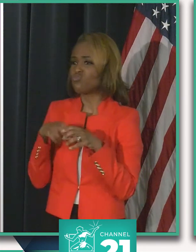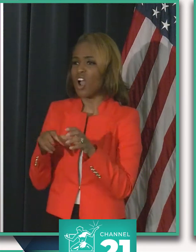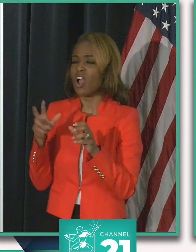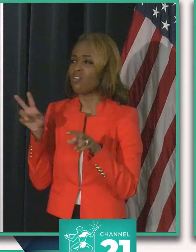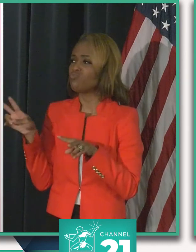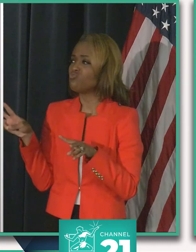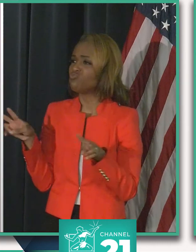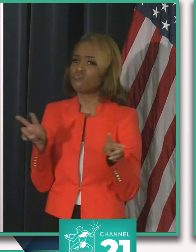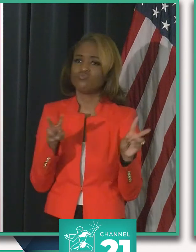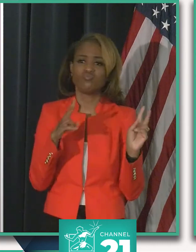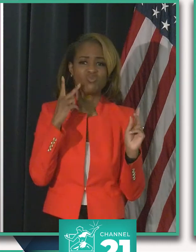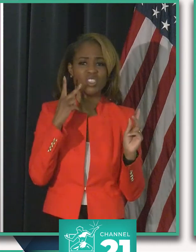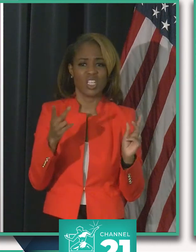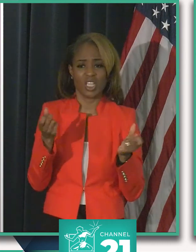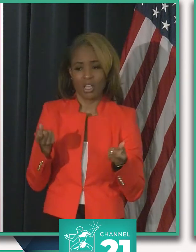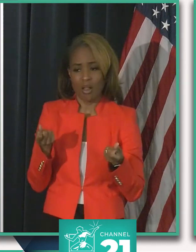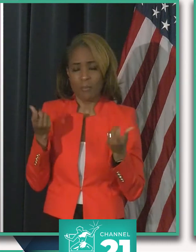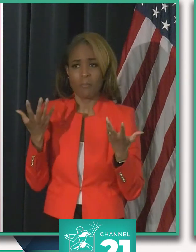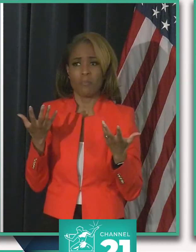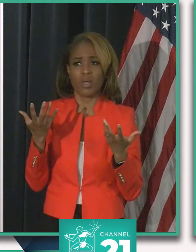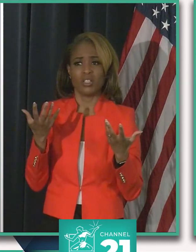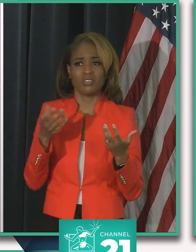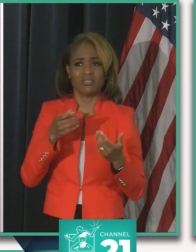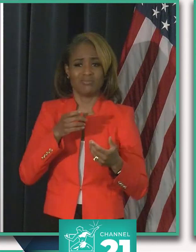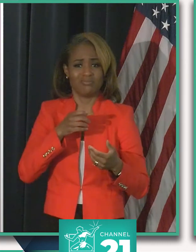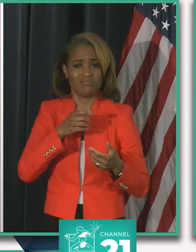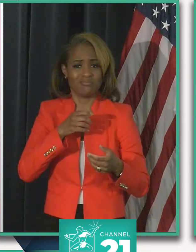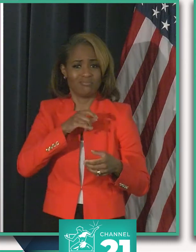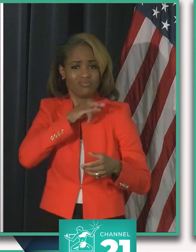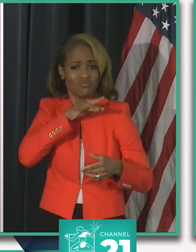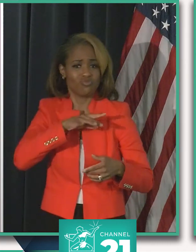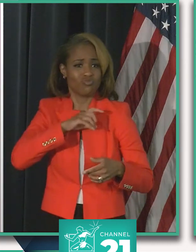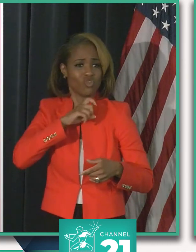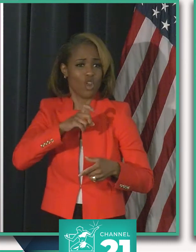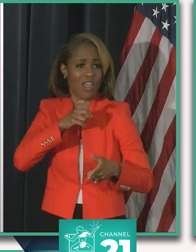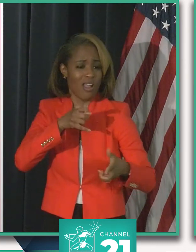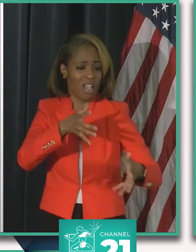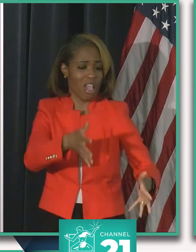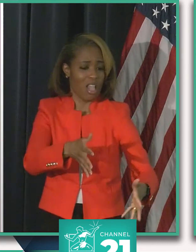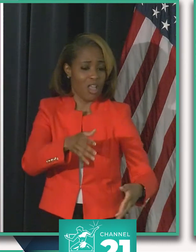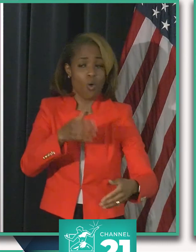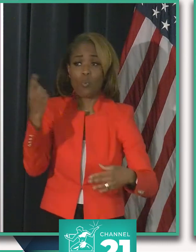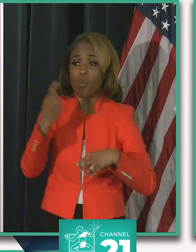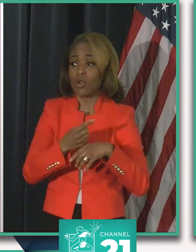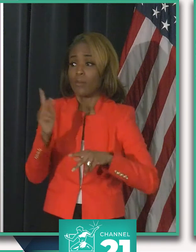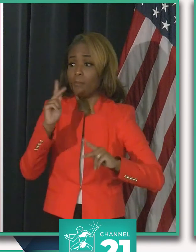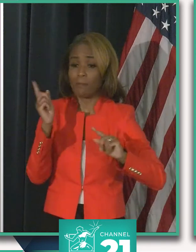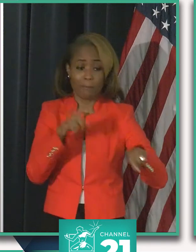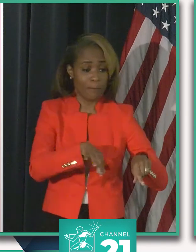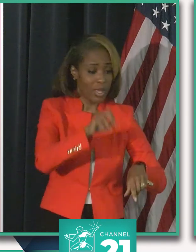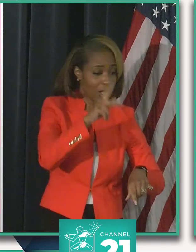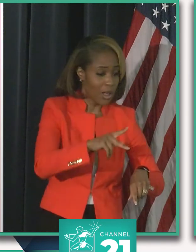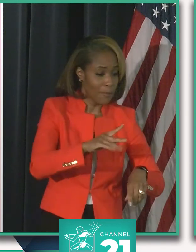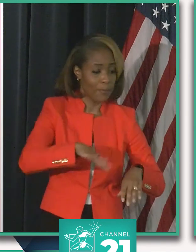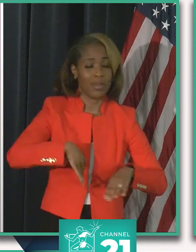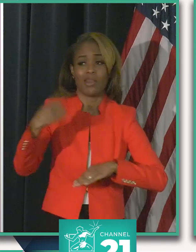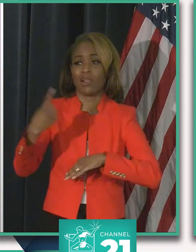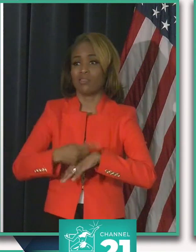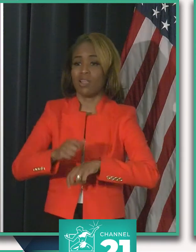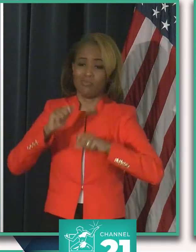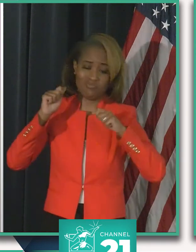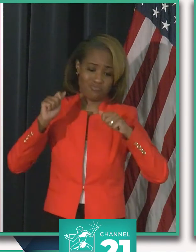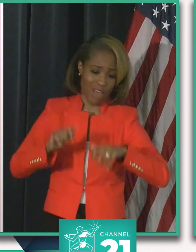constant amount of debris that's on the street. You know, they pick it up one day, and next day it's back down there